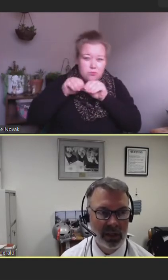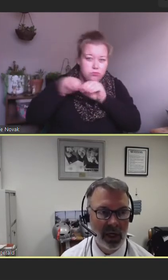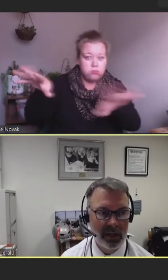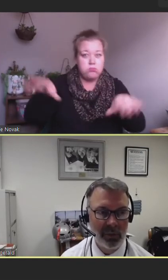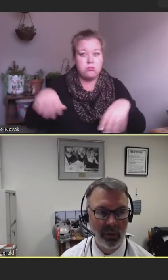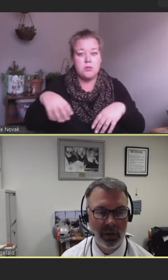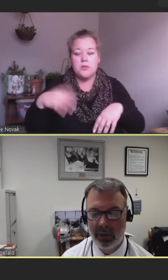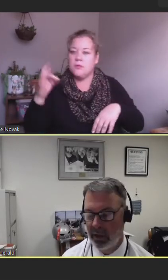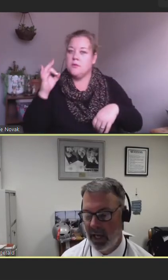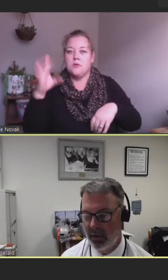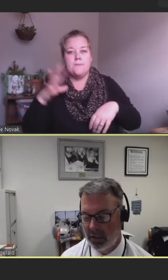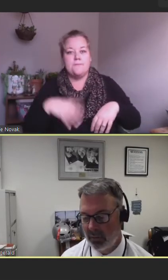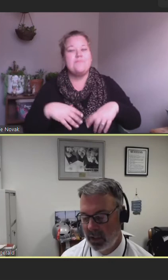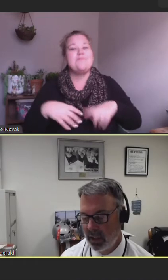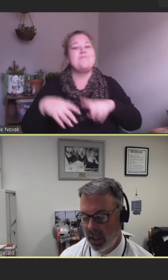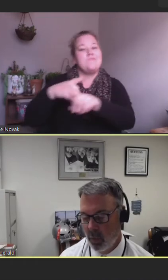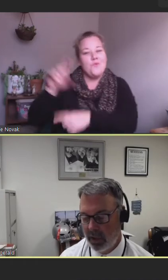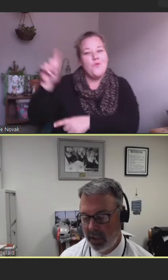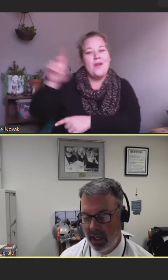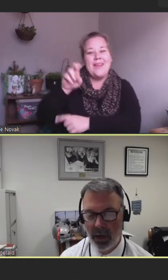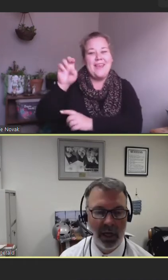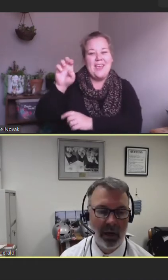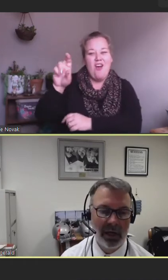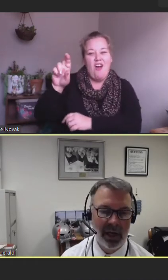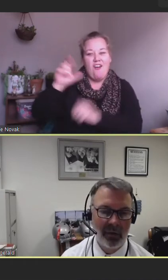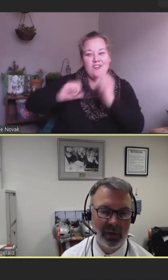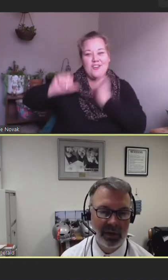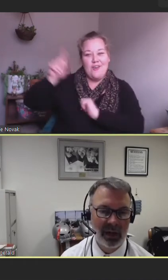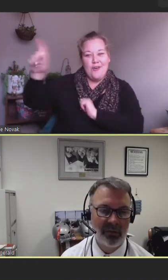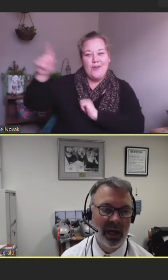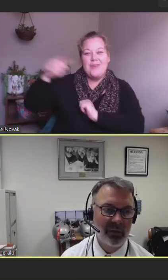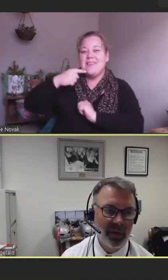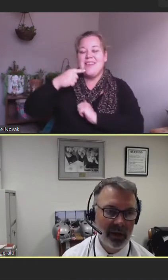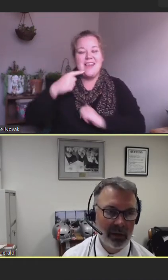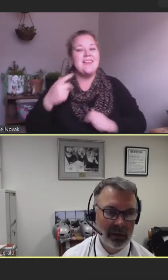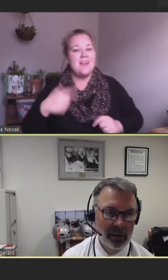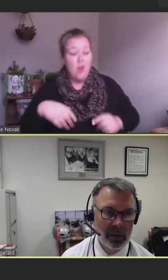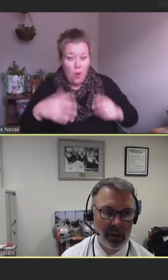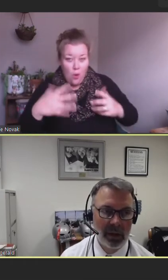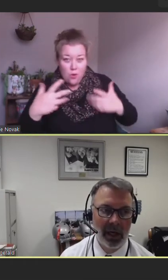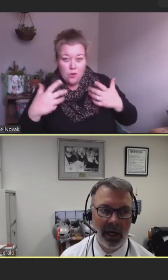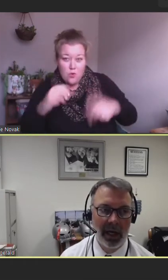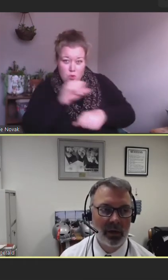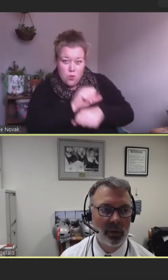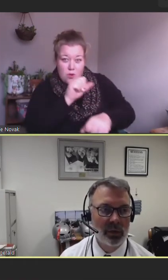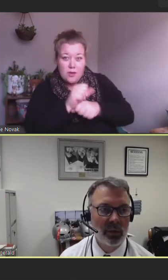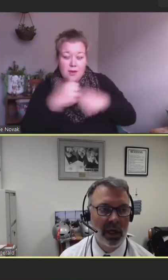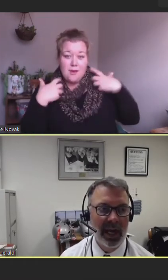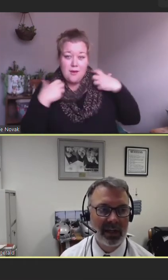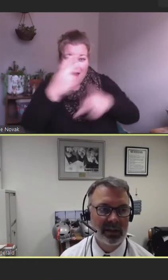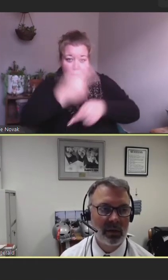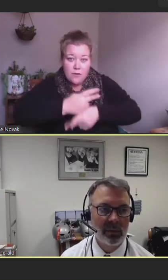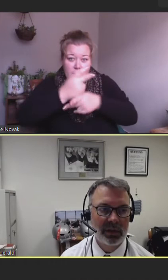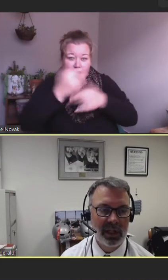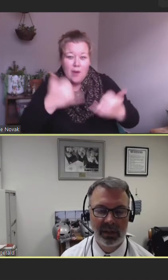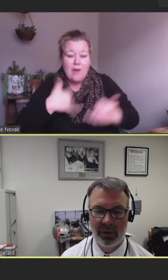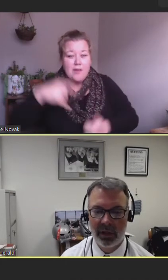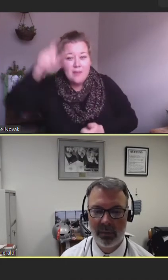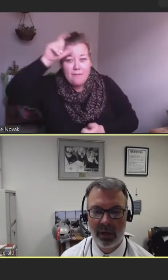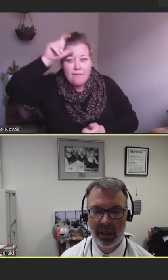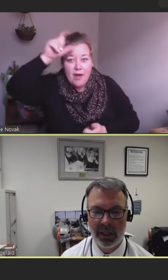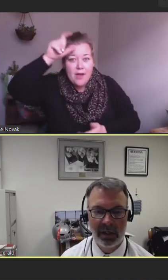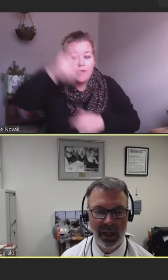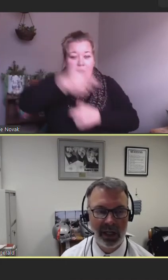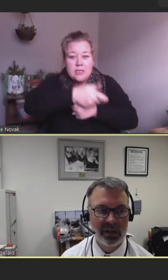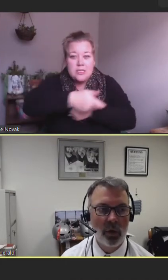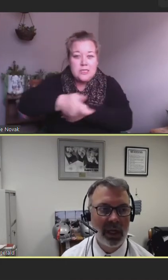nurses give me a really good analogy. Working in healthcare right now feels like a firefighter who has a certain percentage of their